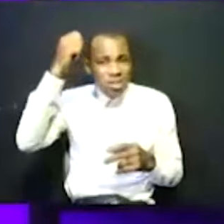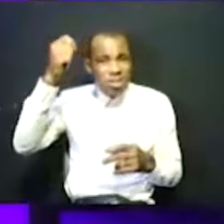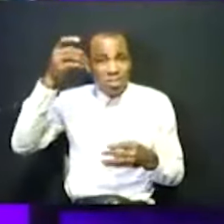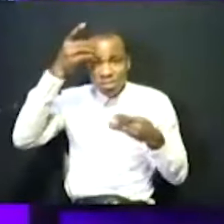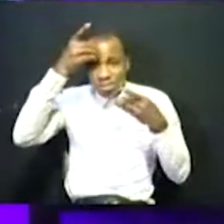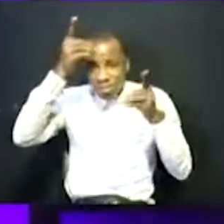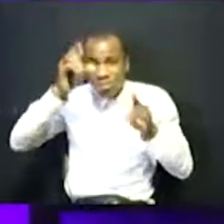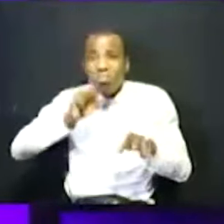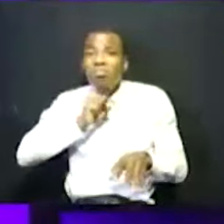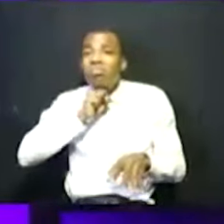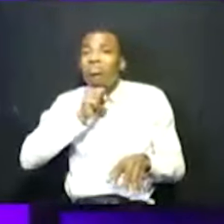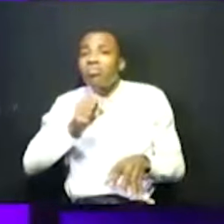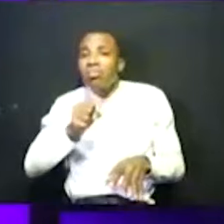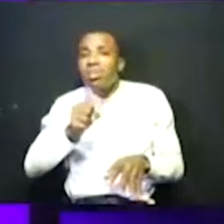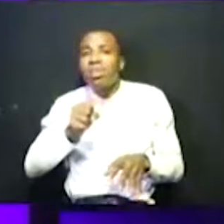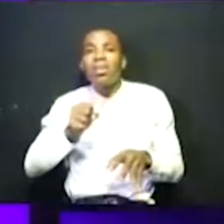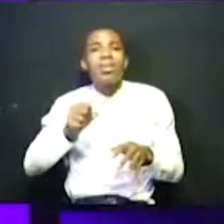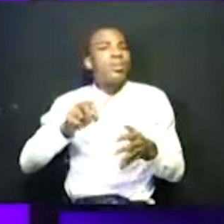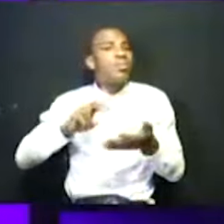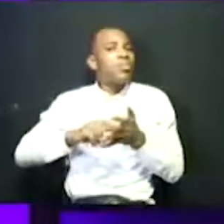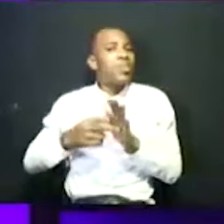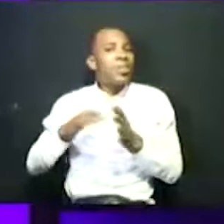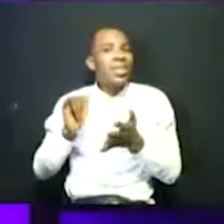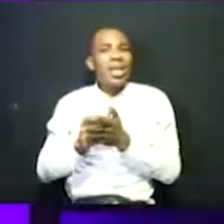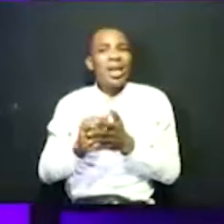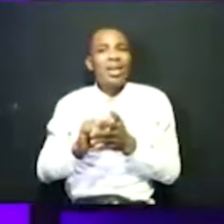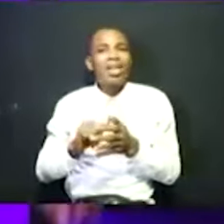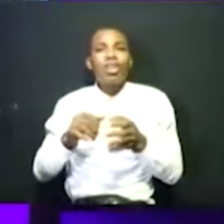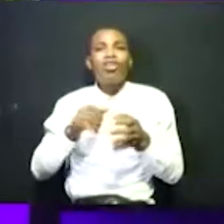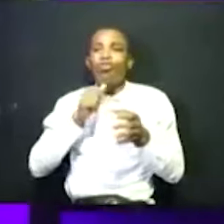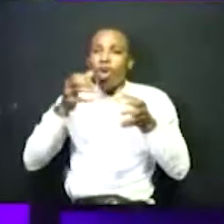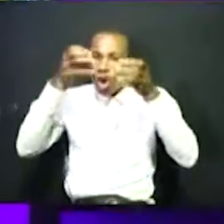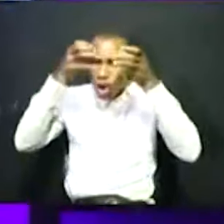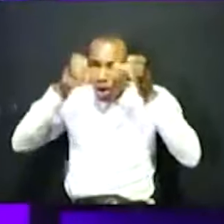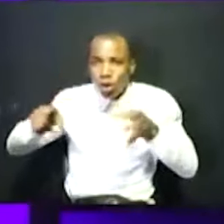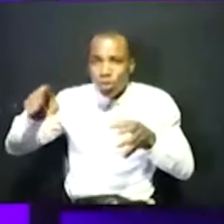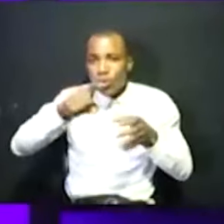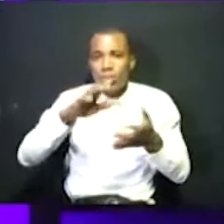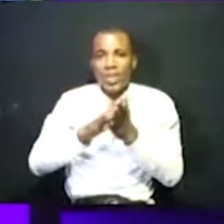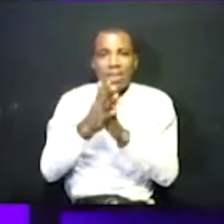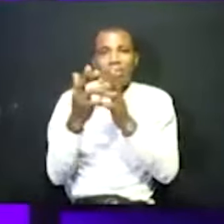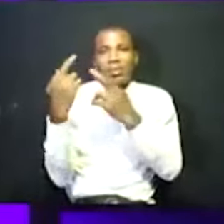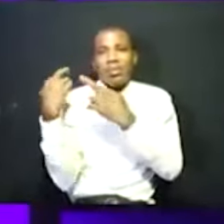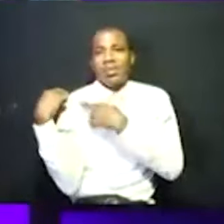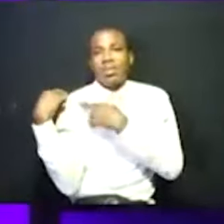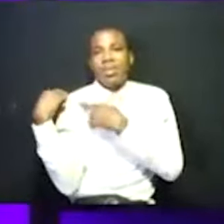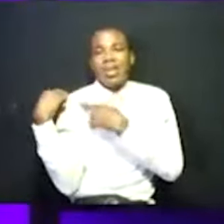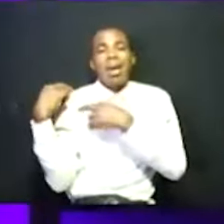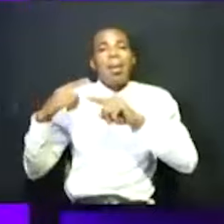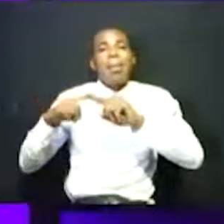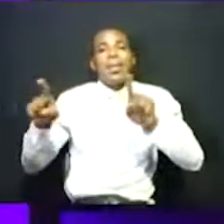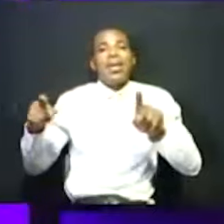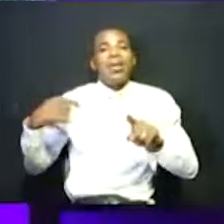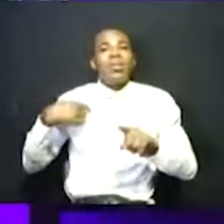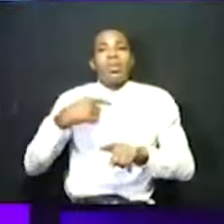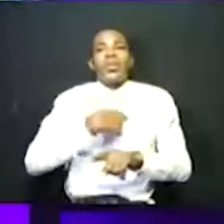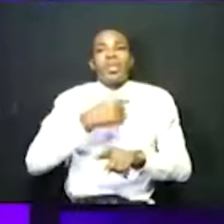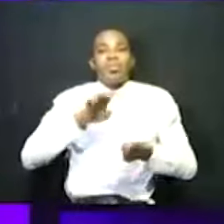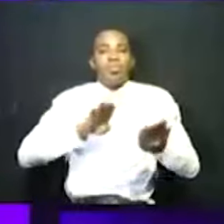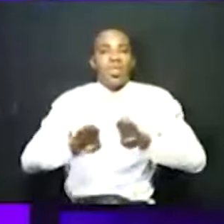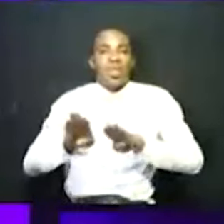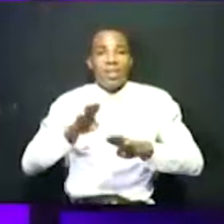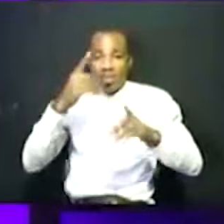always leaves us not being too responsible for indeed what happens to us. It is some condition that has